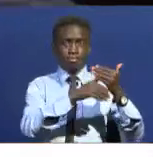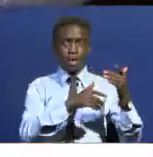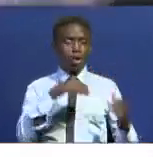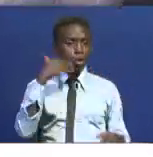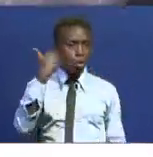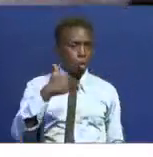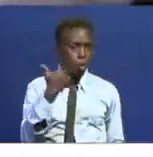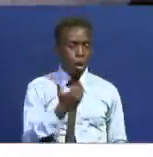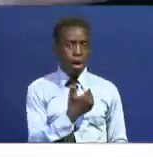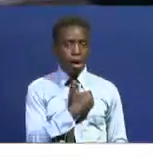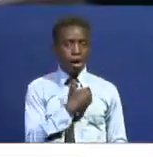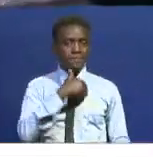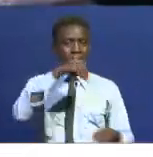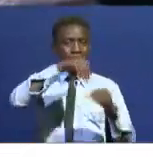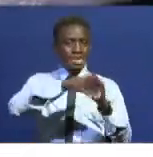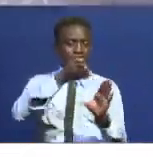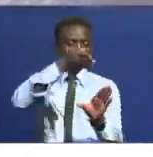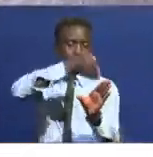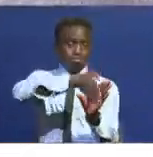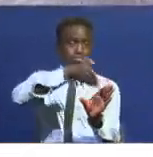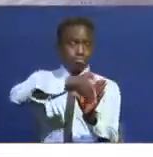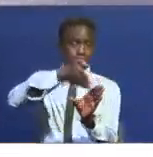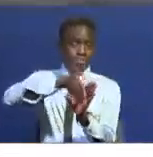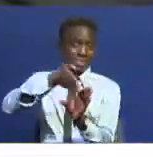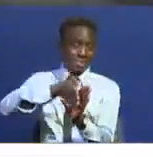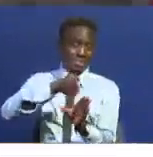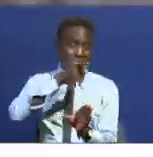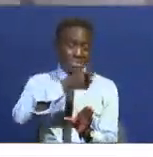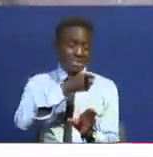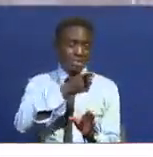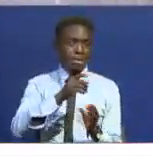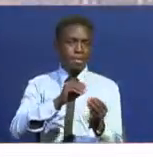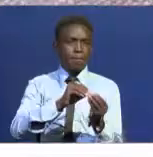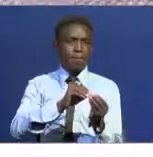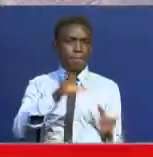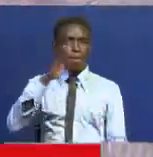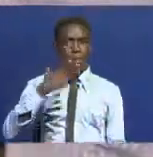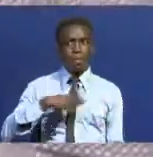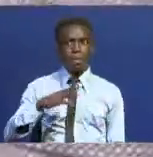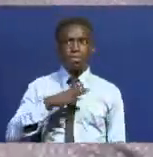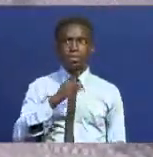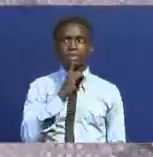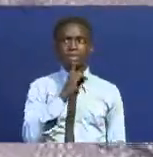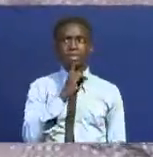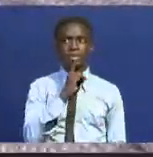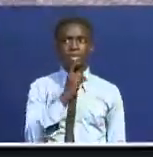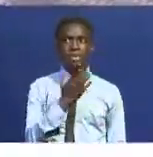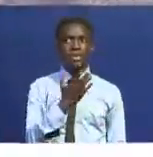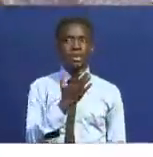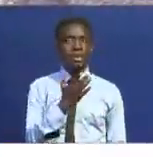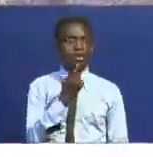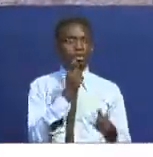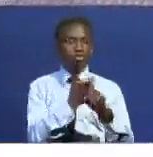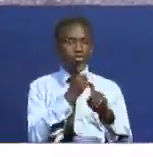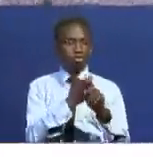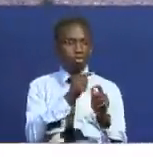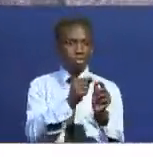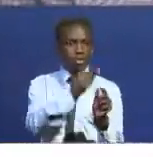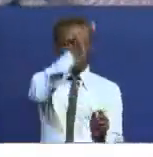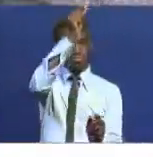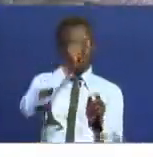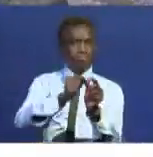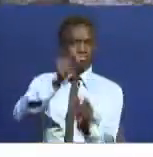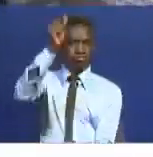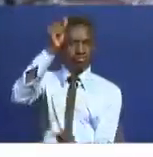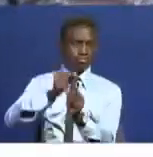reinforcement inside. You know, we call them reinforcement. Many people call them wires, mm-hmm. the bars, the tumors, you know, mm-hmm. the